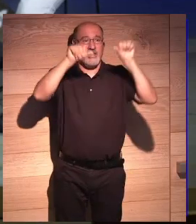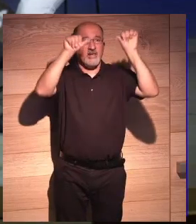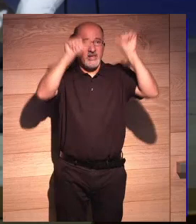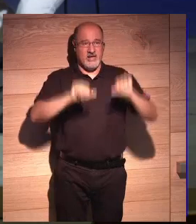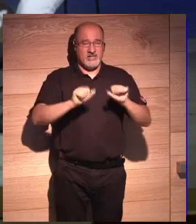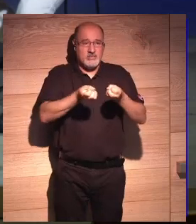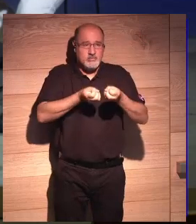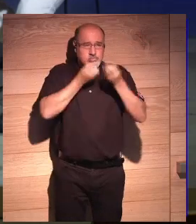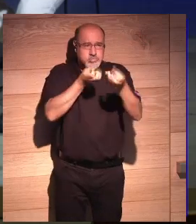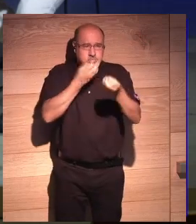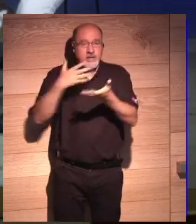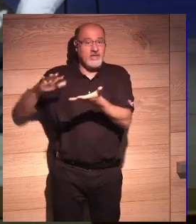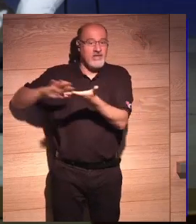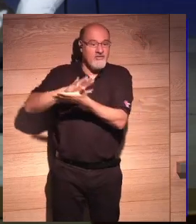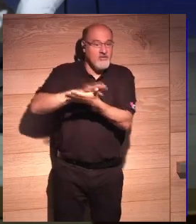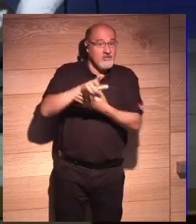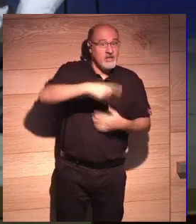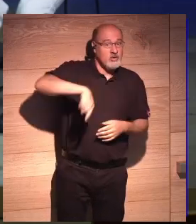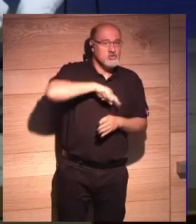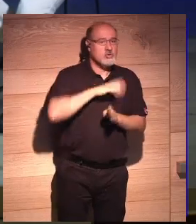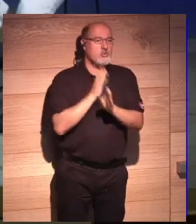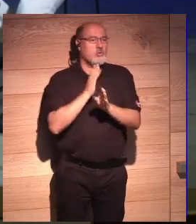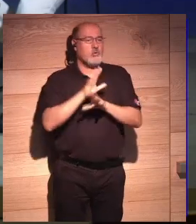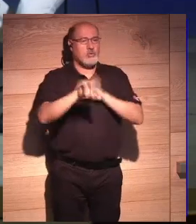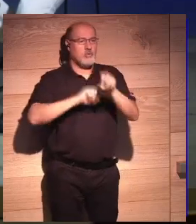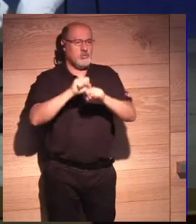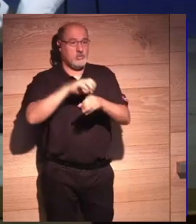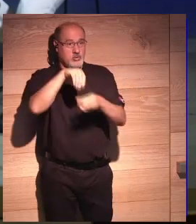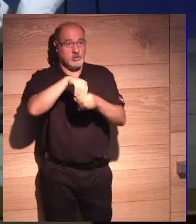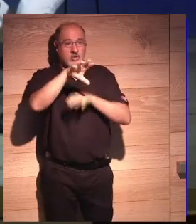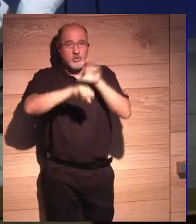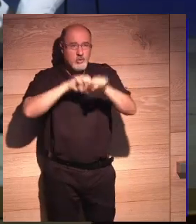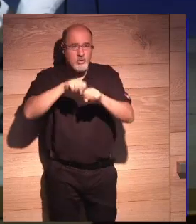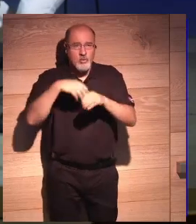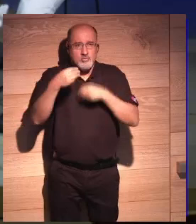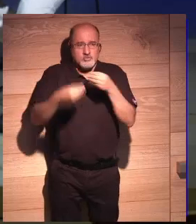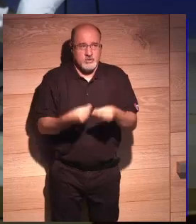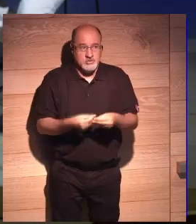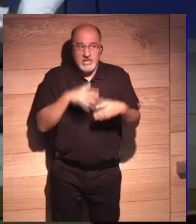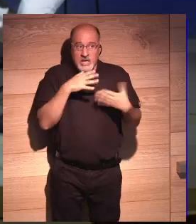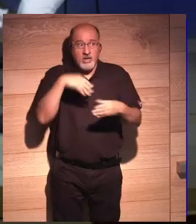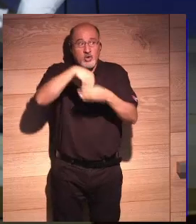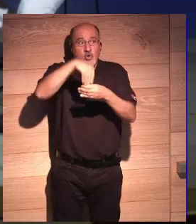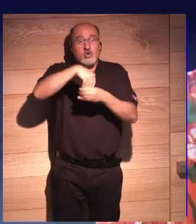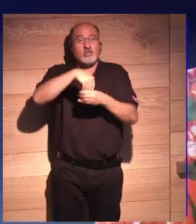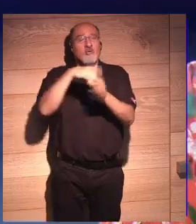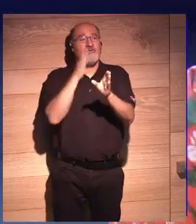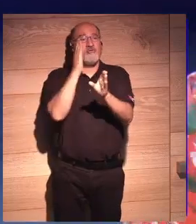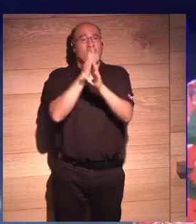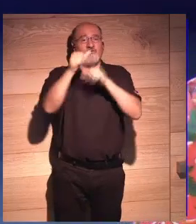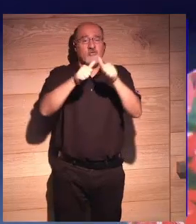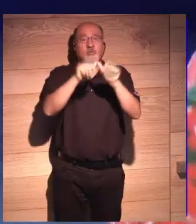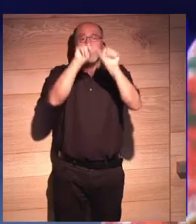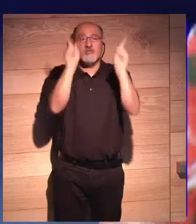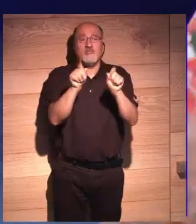narratives are very much influenced by the way in which we consume content. Right